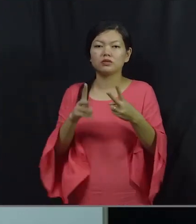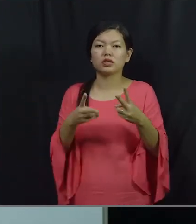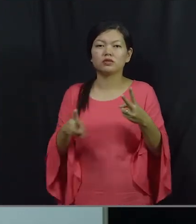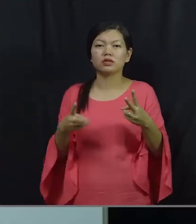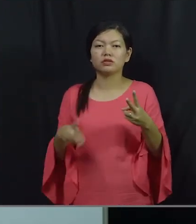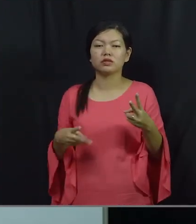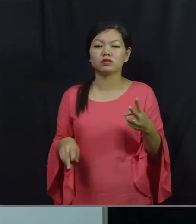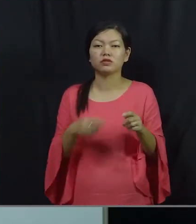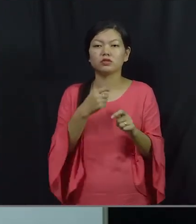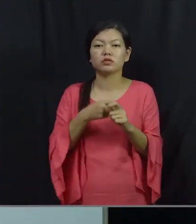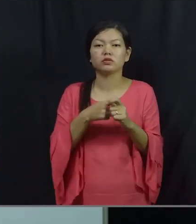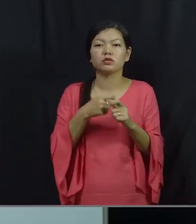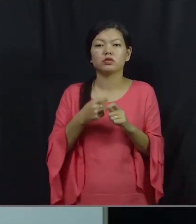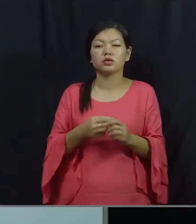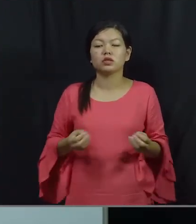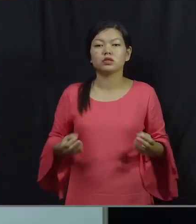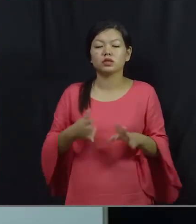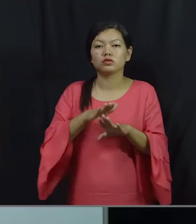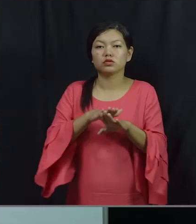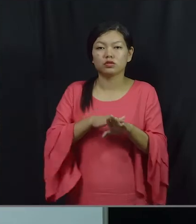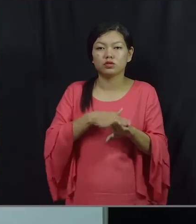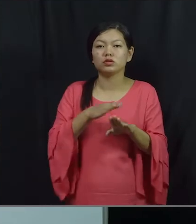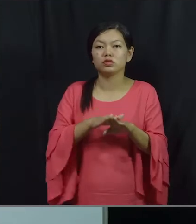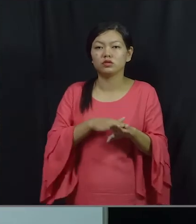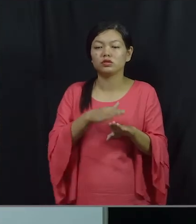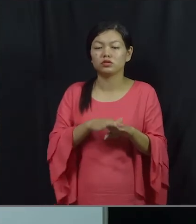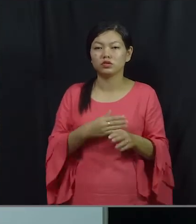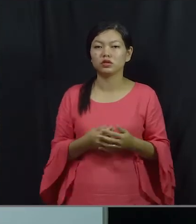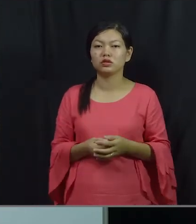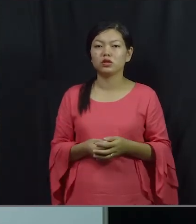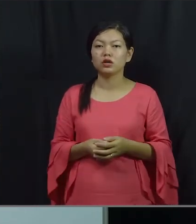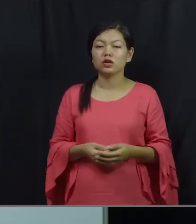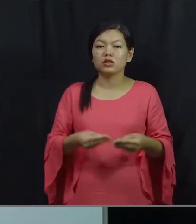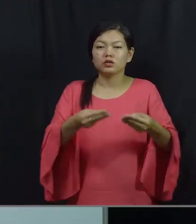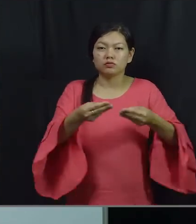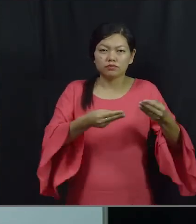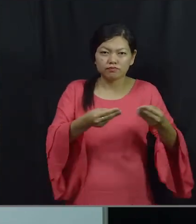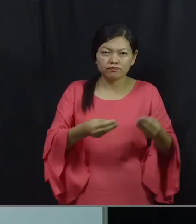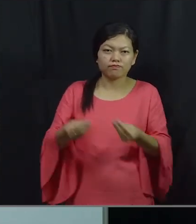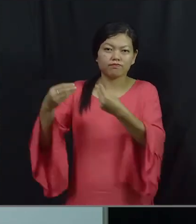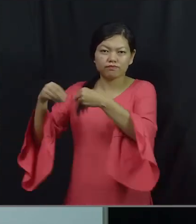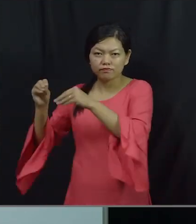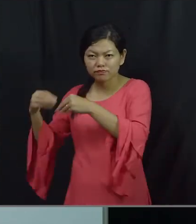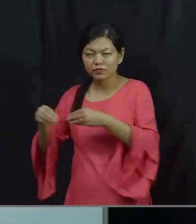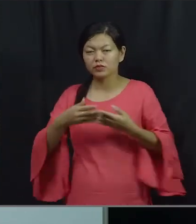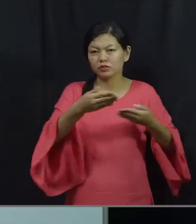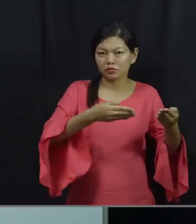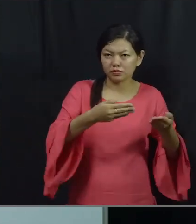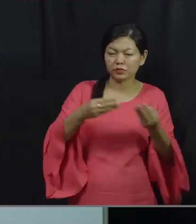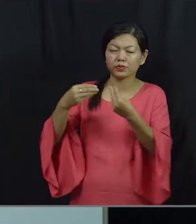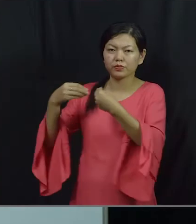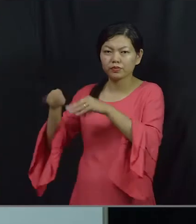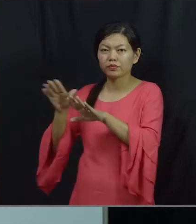or exchange with some people. Okay, so that's why buying and selling of things started in the village level too. Then comes